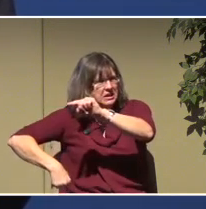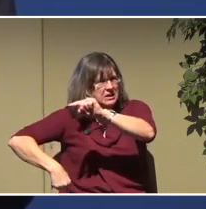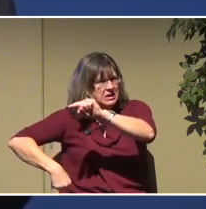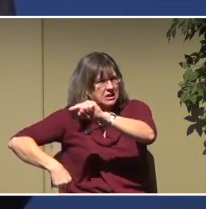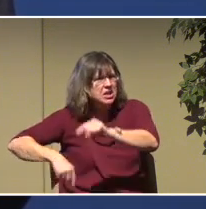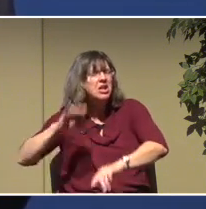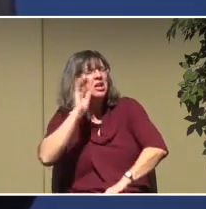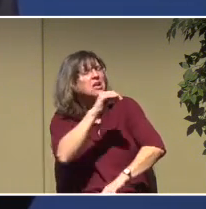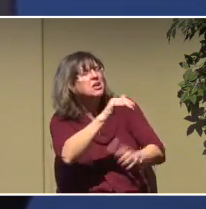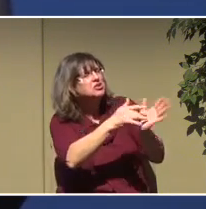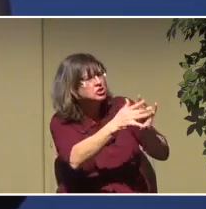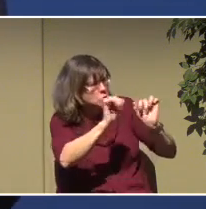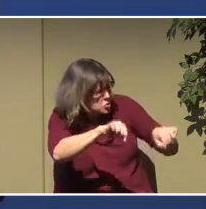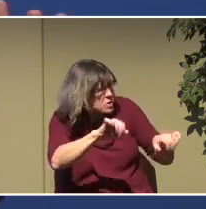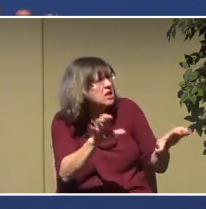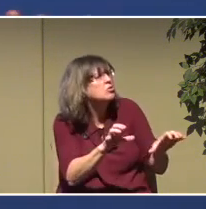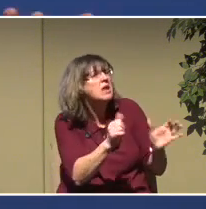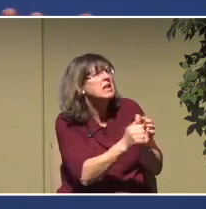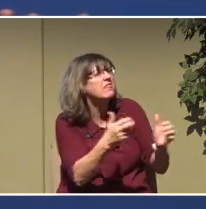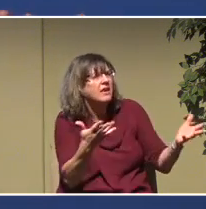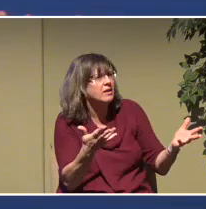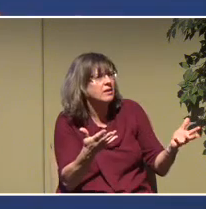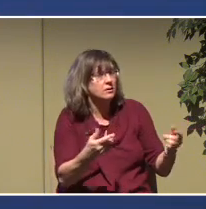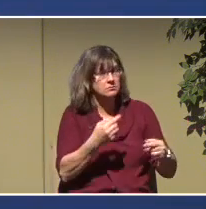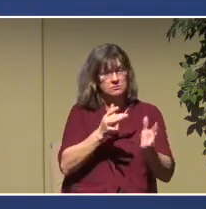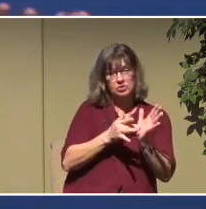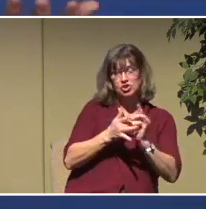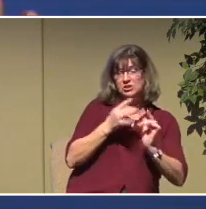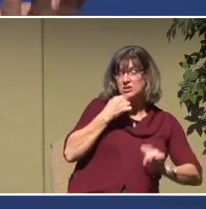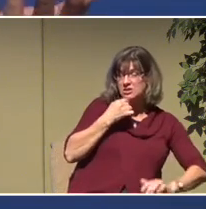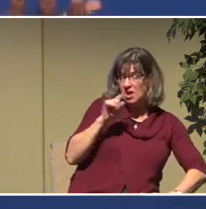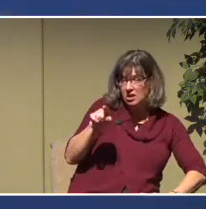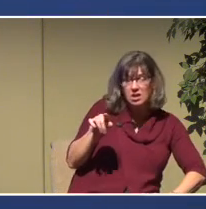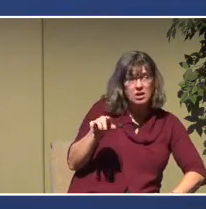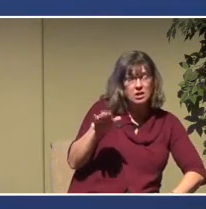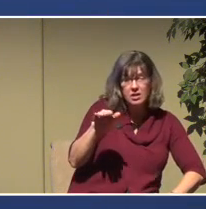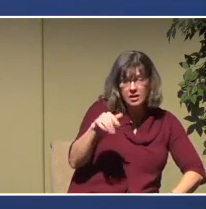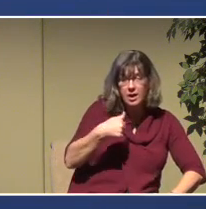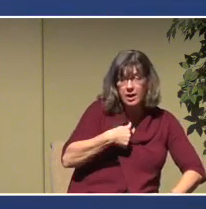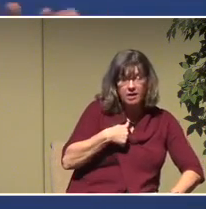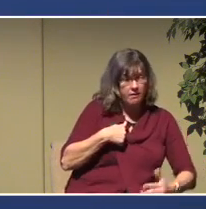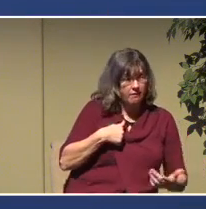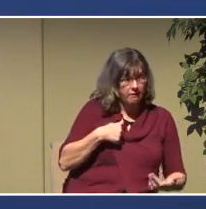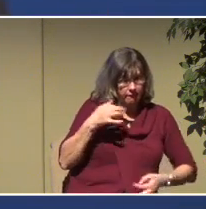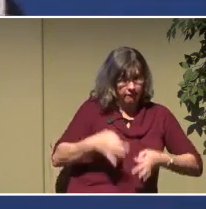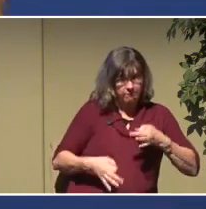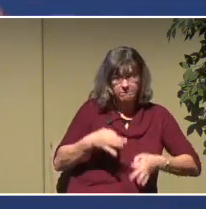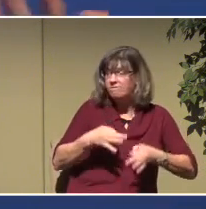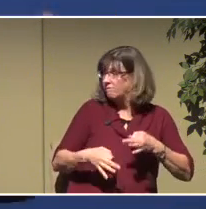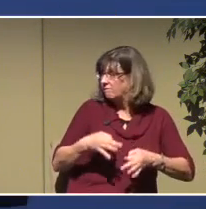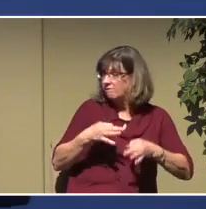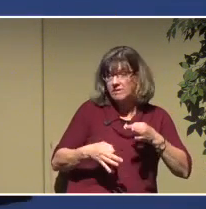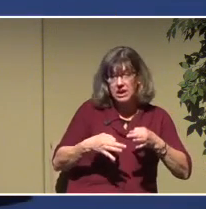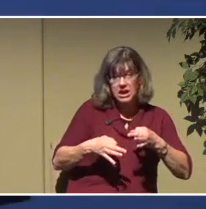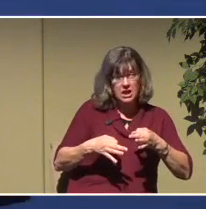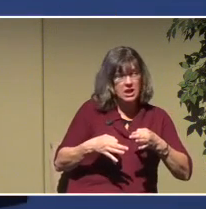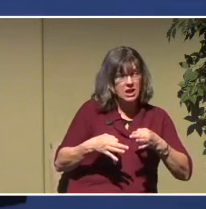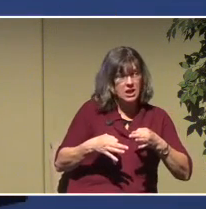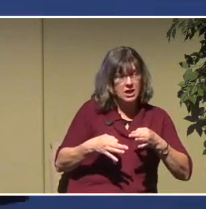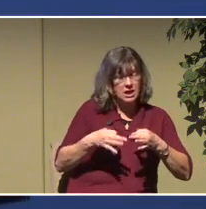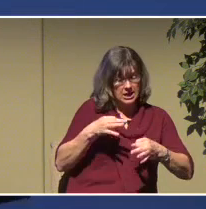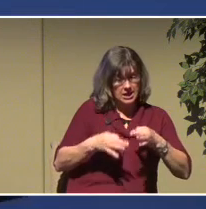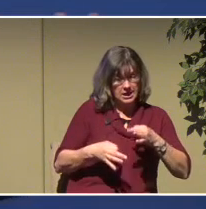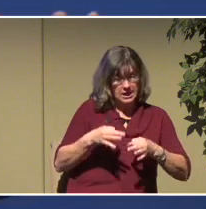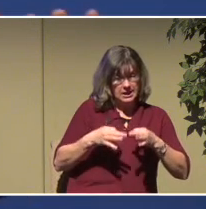And Jesus' response was, "If I can," or rather, "if you can," quoting